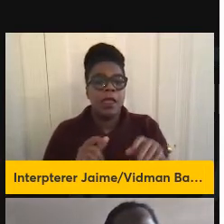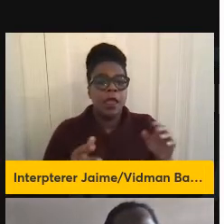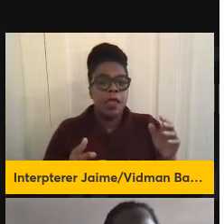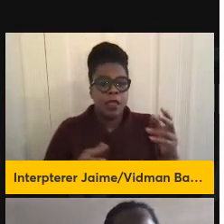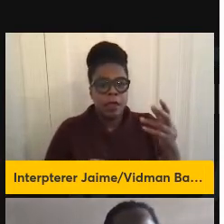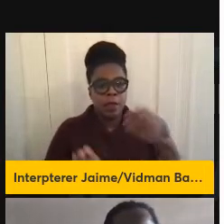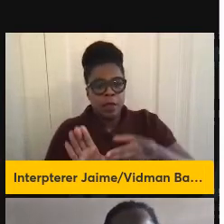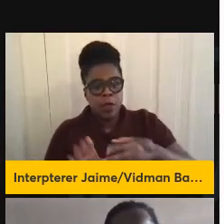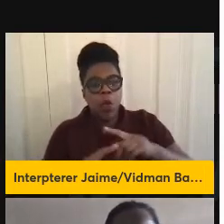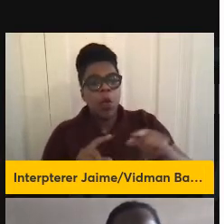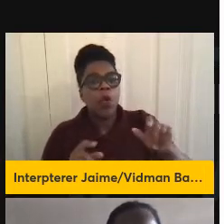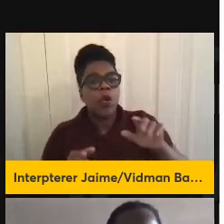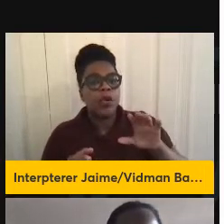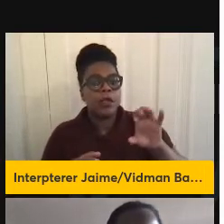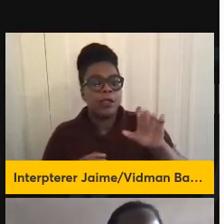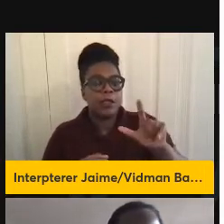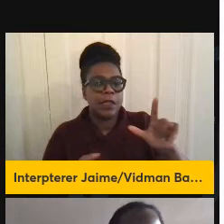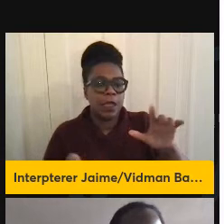inducing cell death.